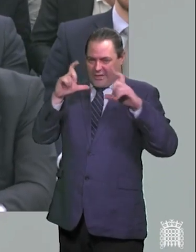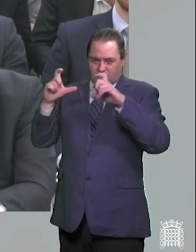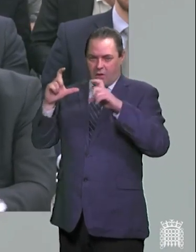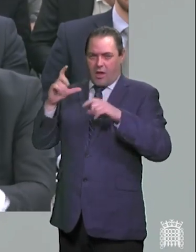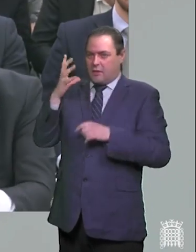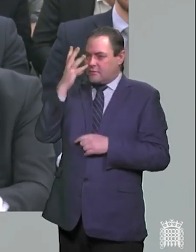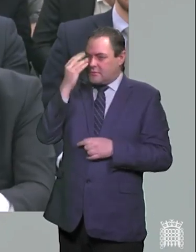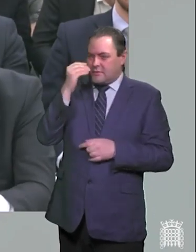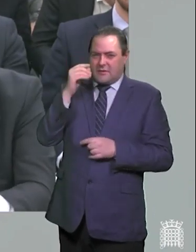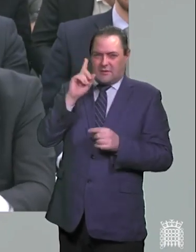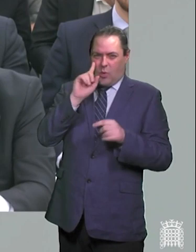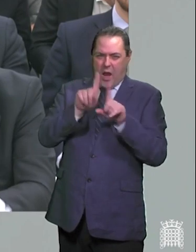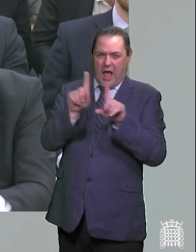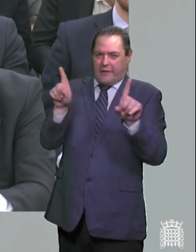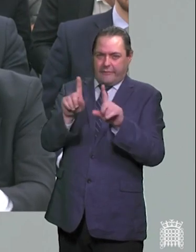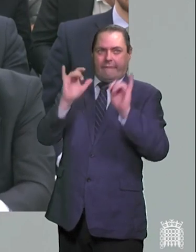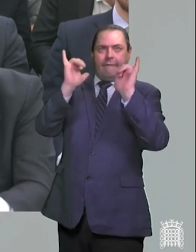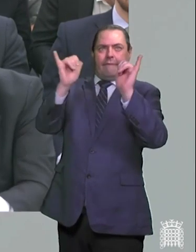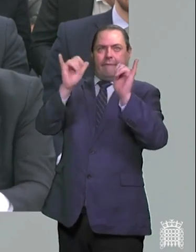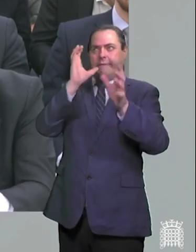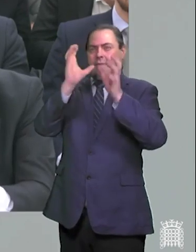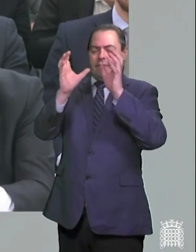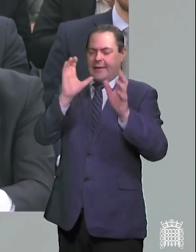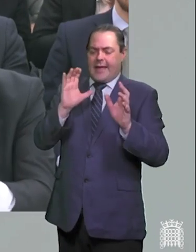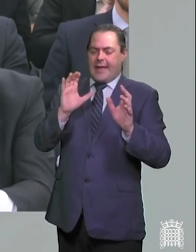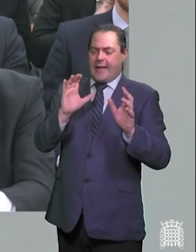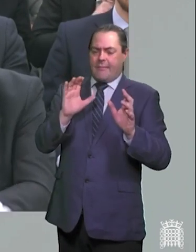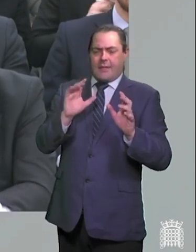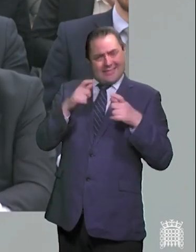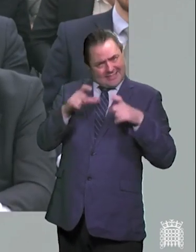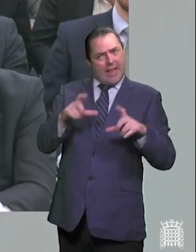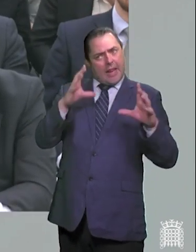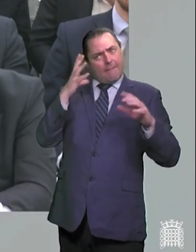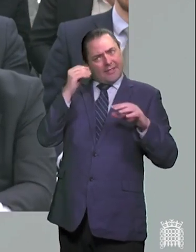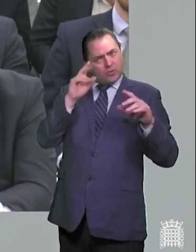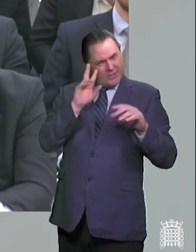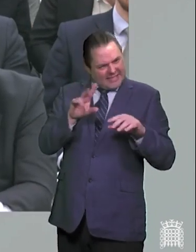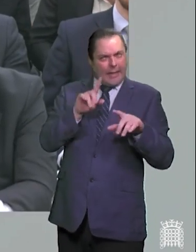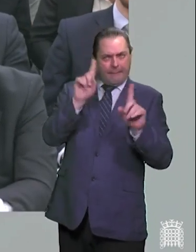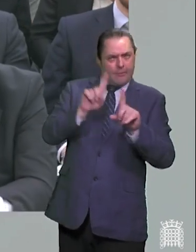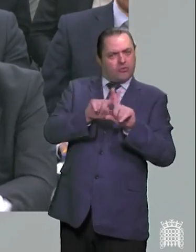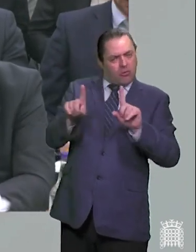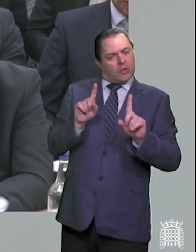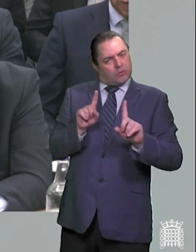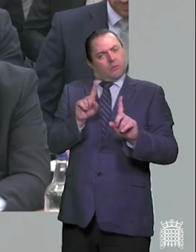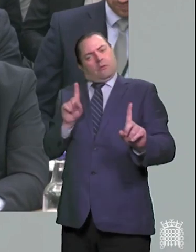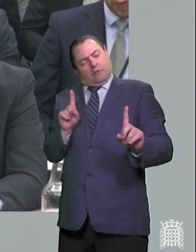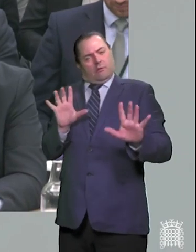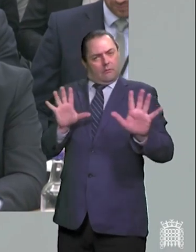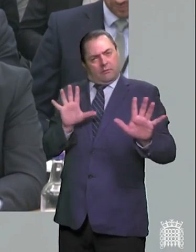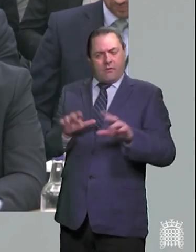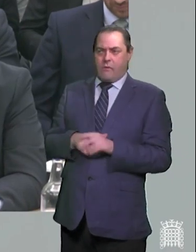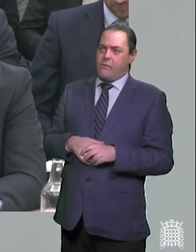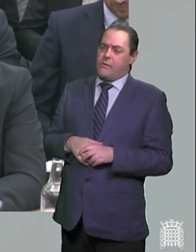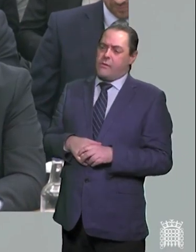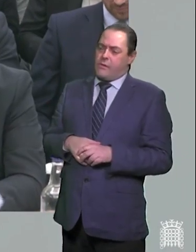show festive events, I think that our efforts, even in those pictures, are being made to do social